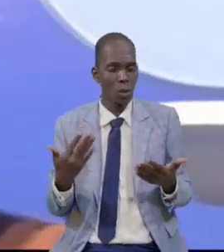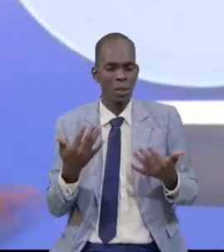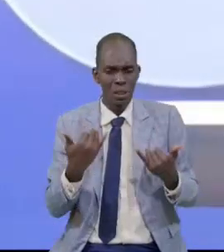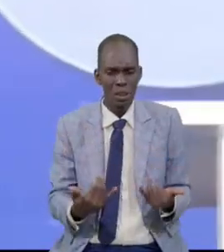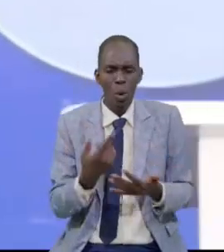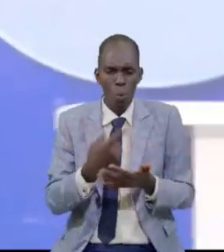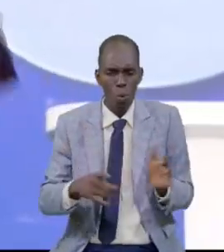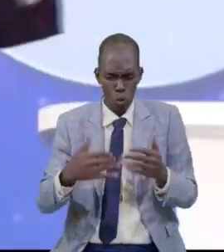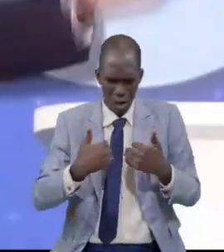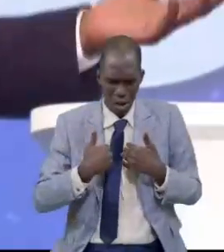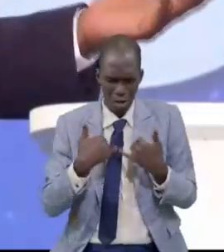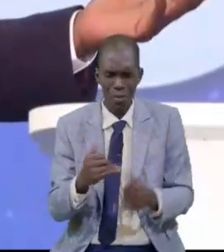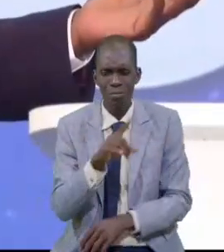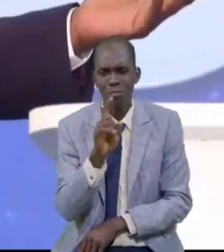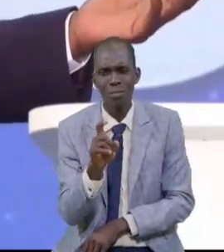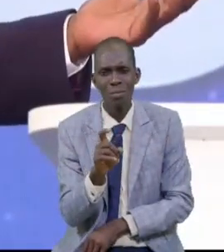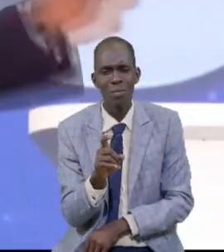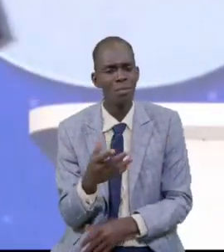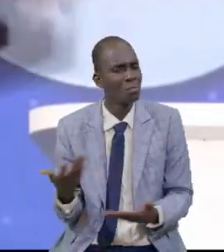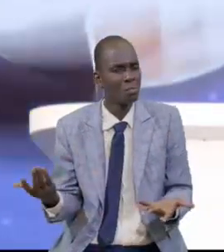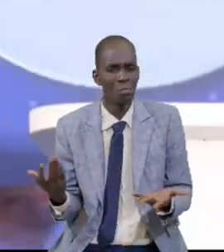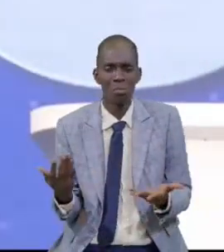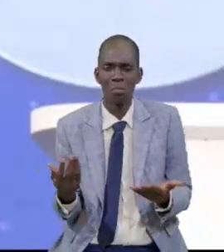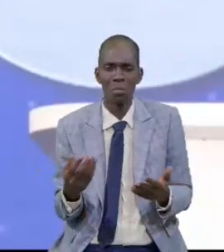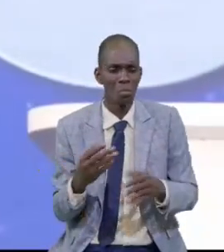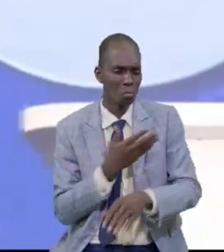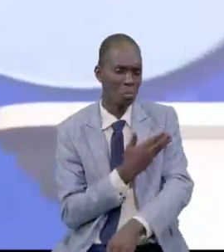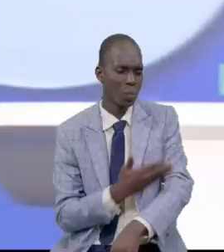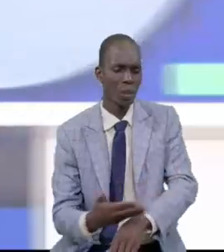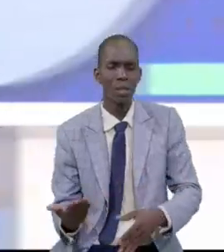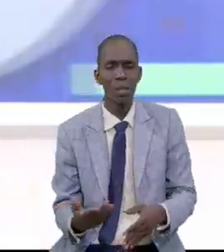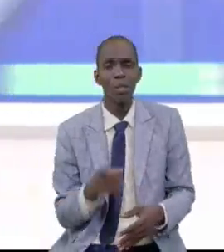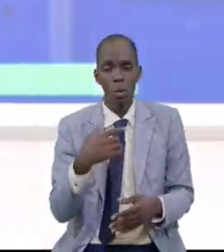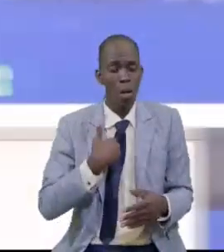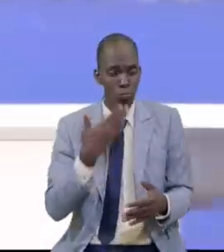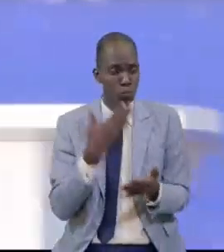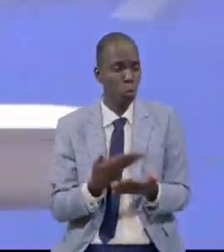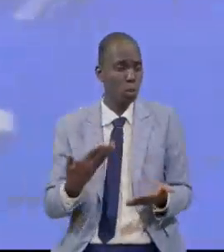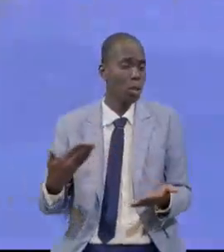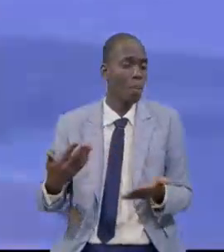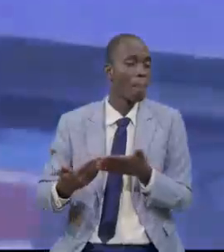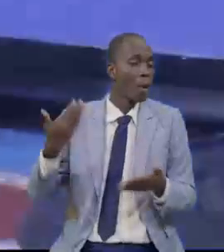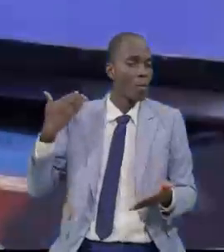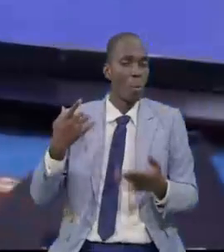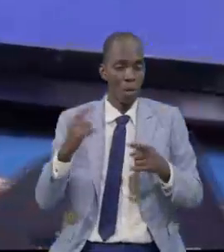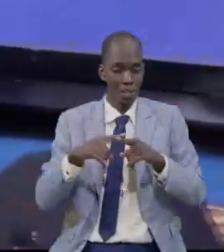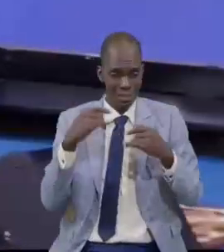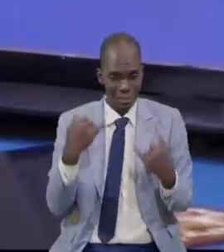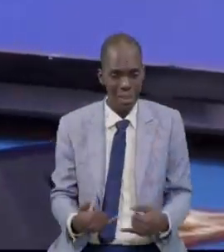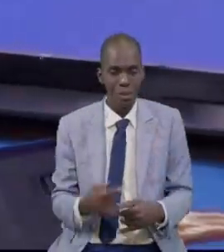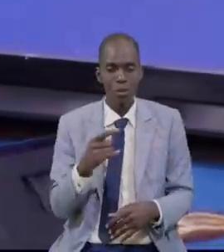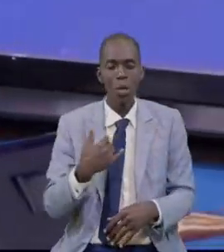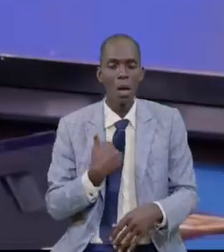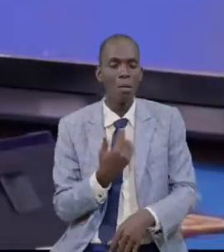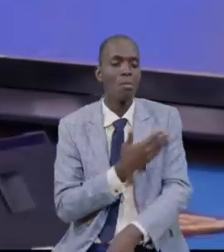have now. You sold yourself. You sold your life. You sold your brain. You cannot even think. What's